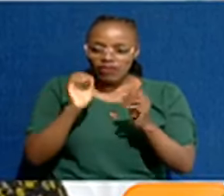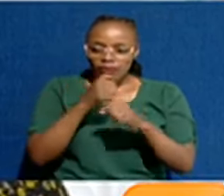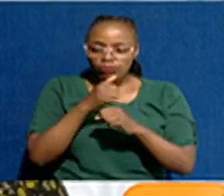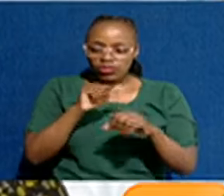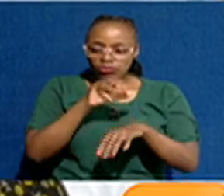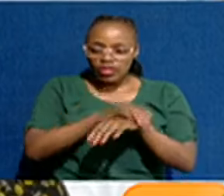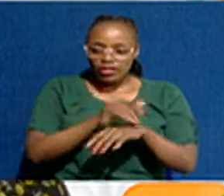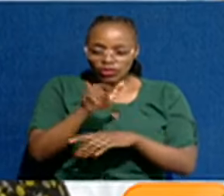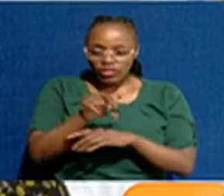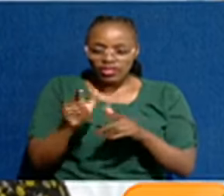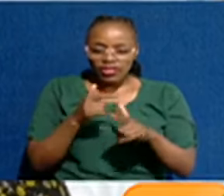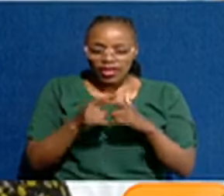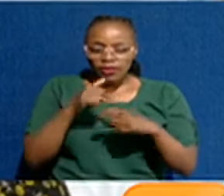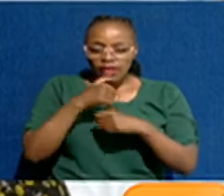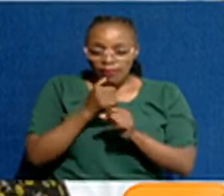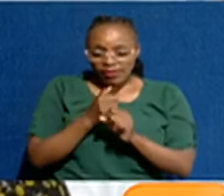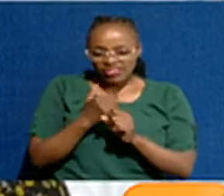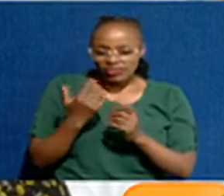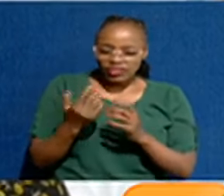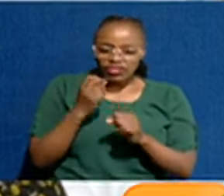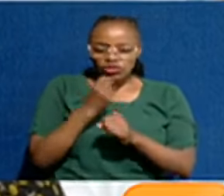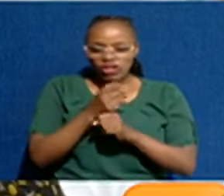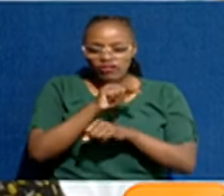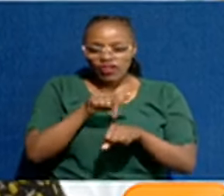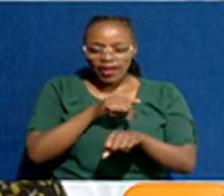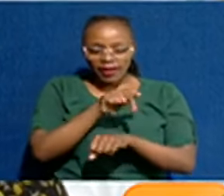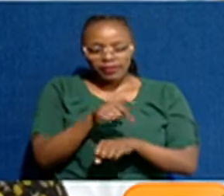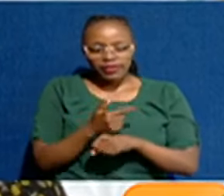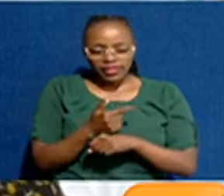ule mgonjwa inachukua kati ya masaa 12 na